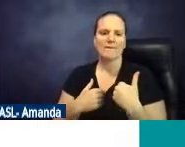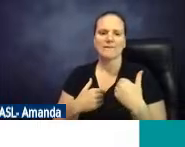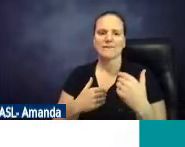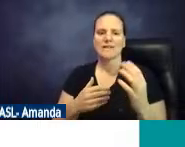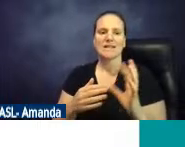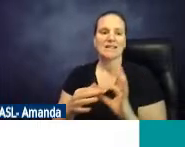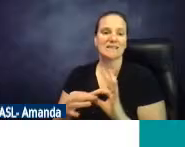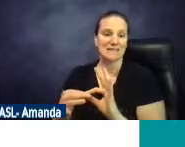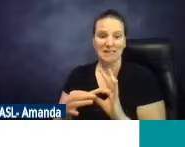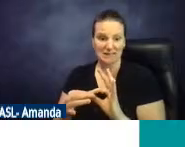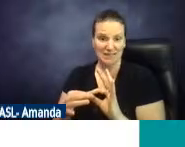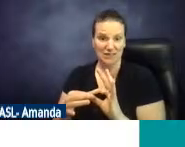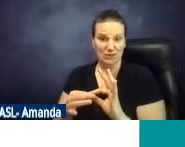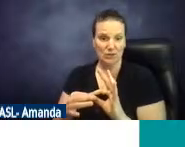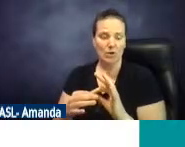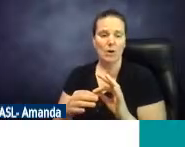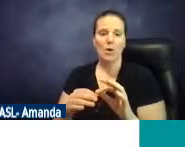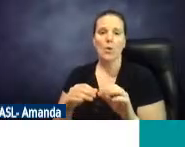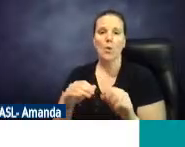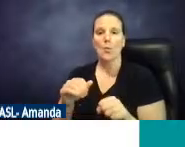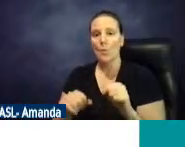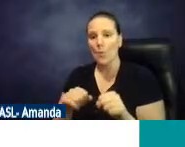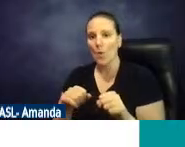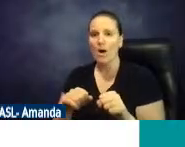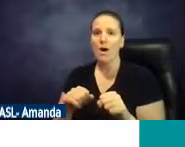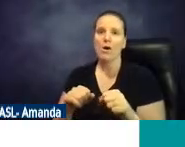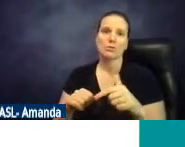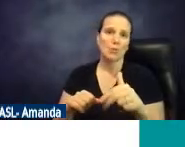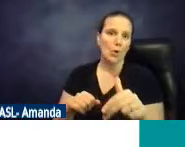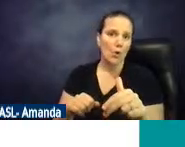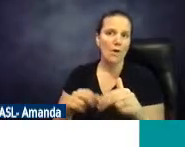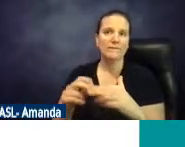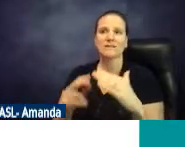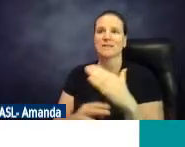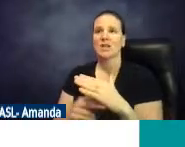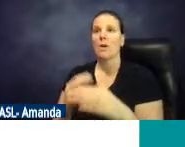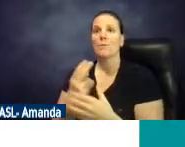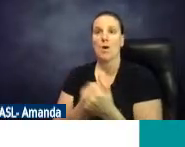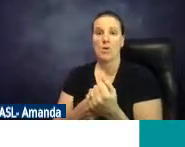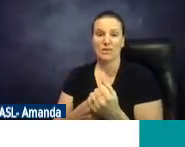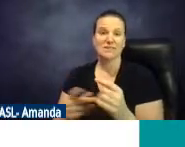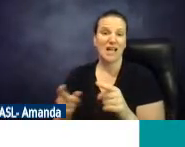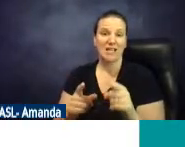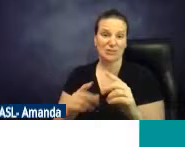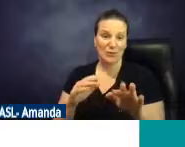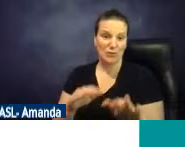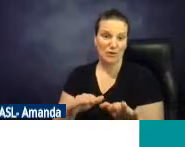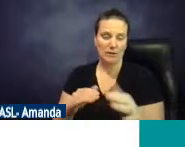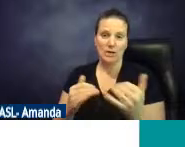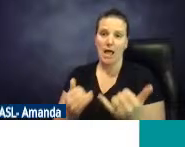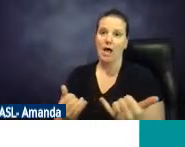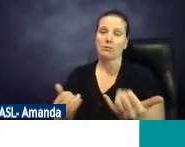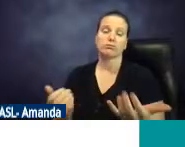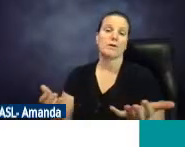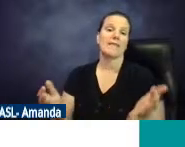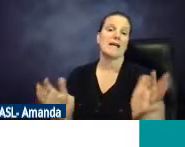connected bike, walk, and roll facility on both sides of the river. So with that said and